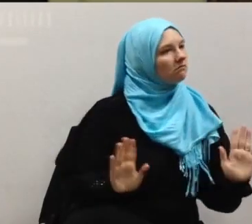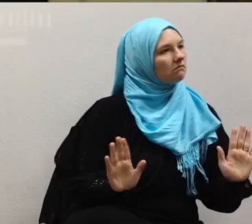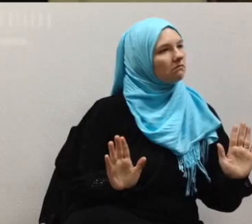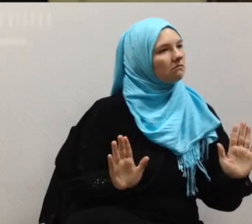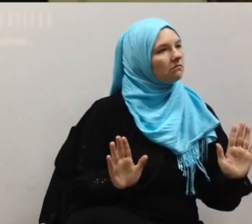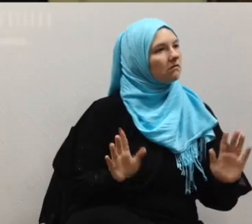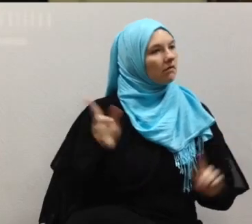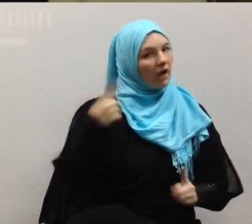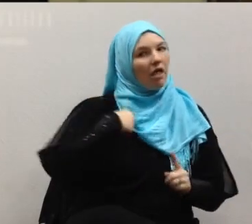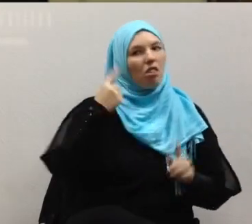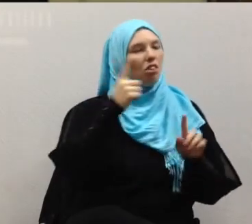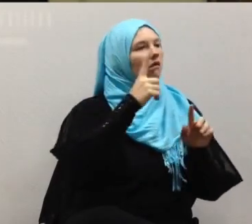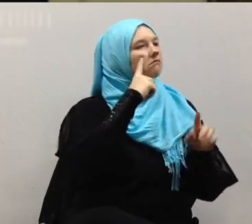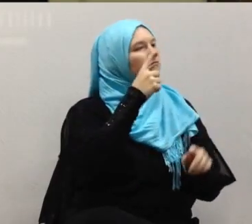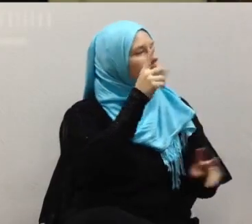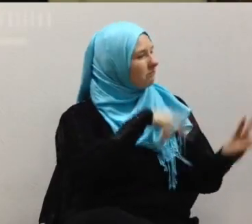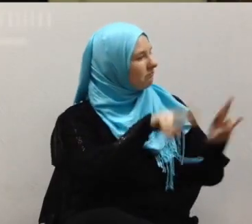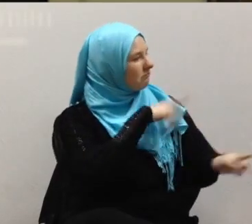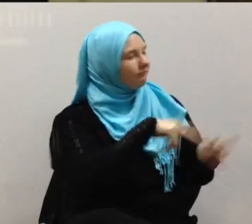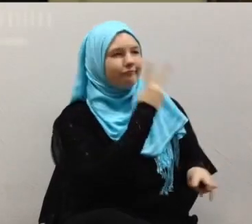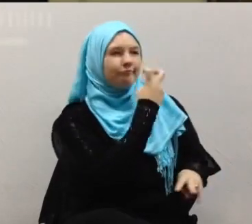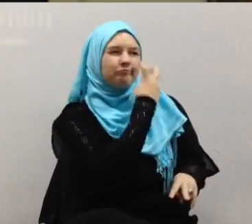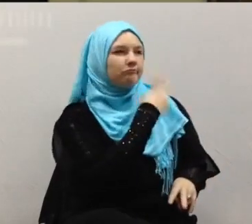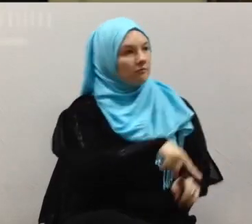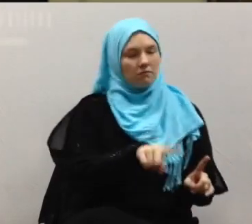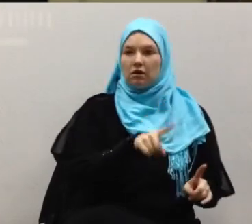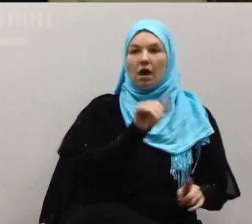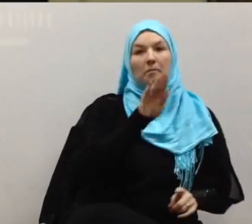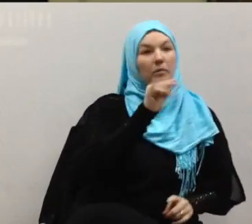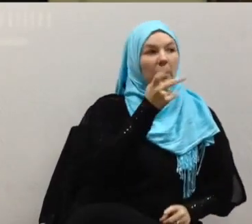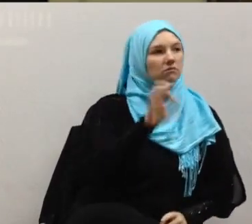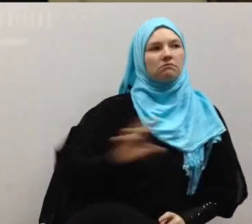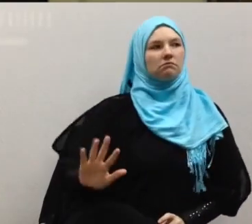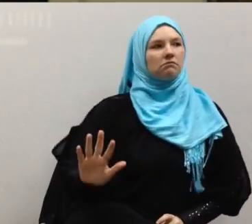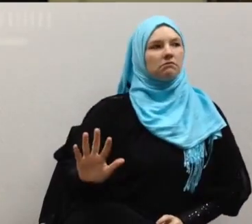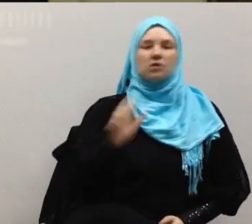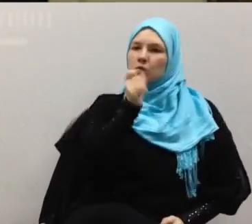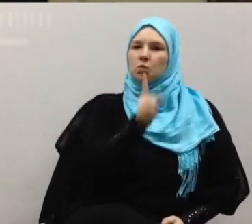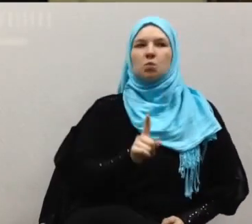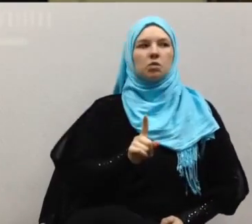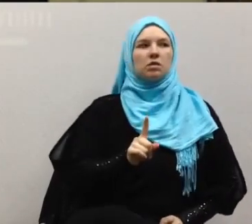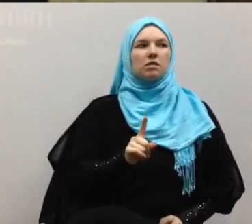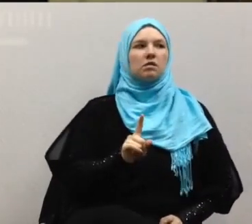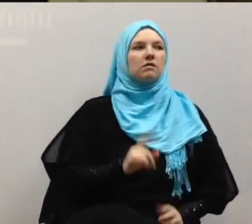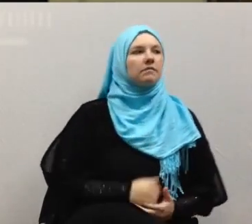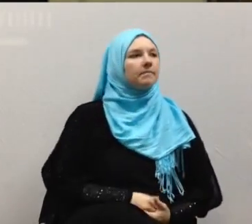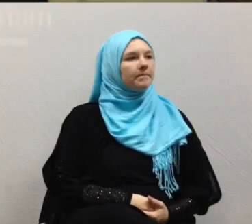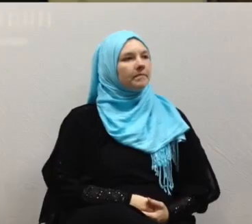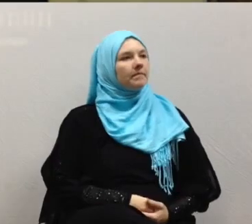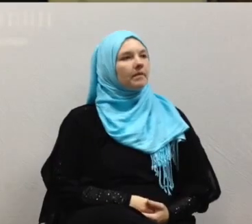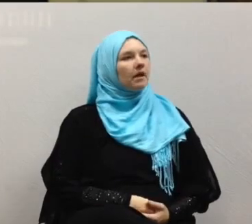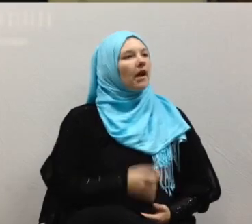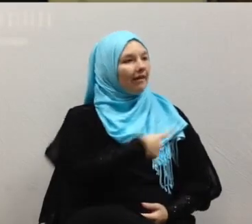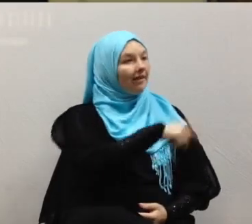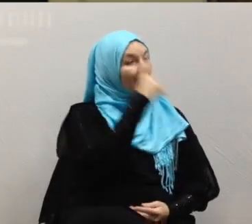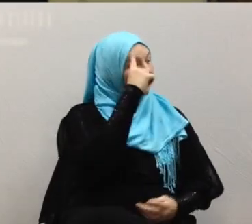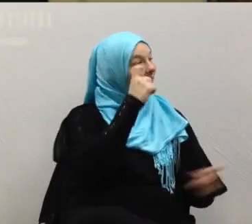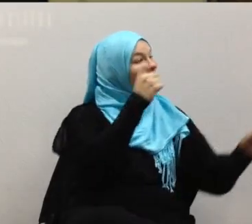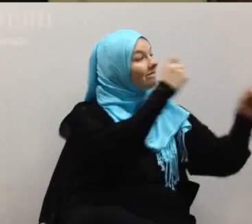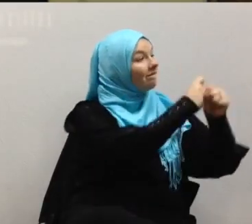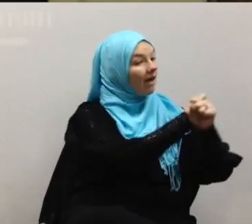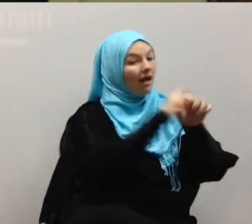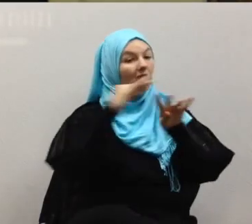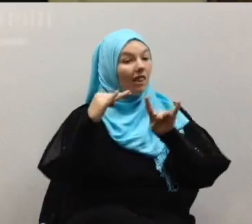and even if they fight, they will never come back again. That the mushriks will finish them off. This is what